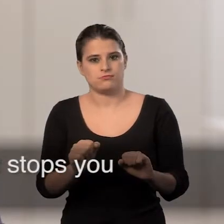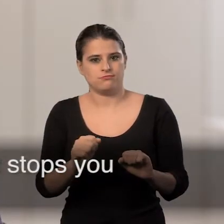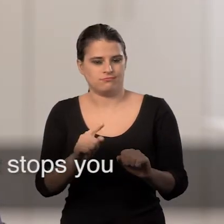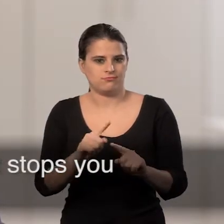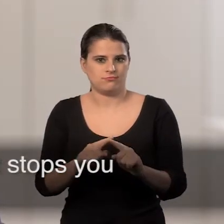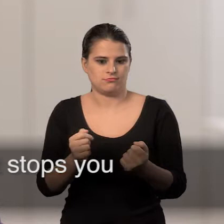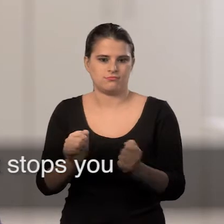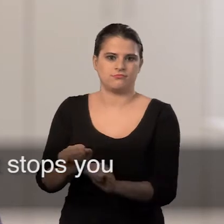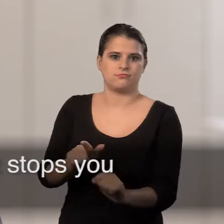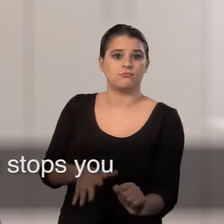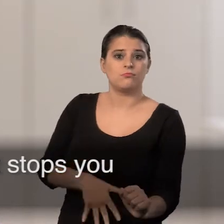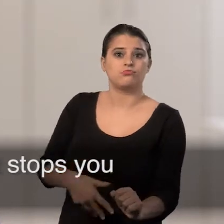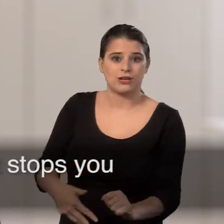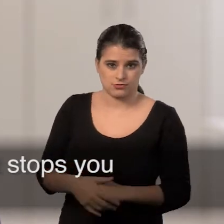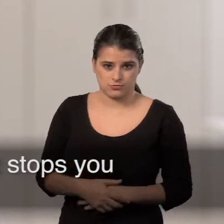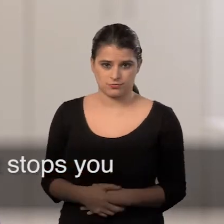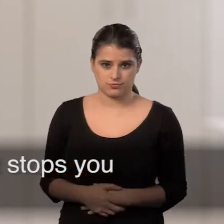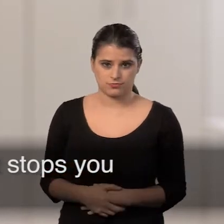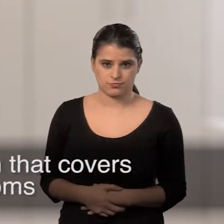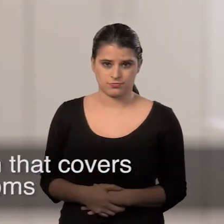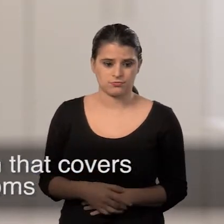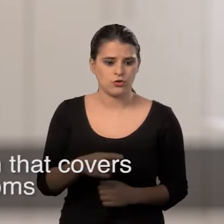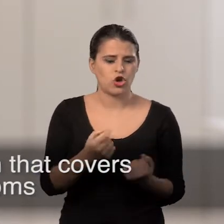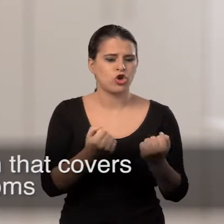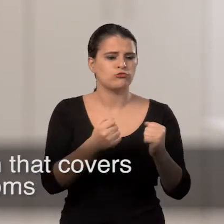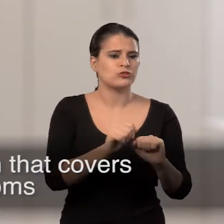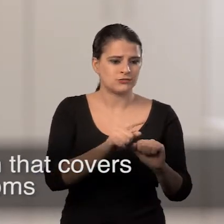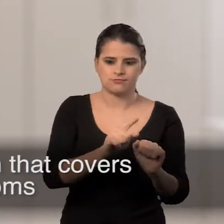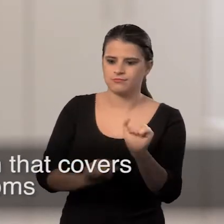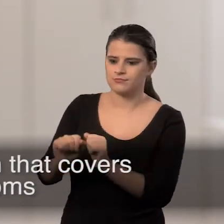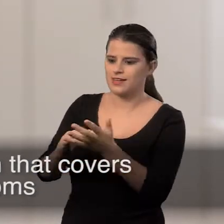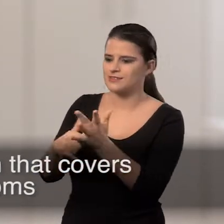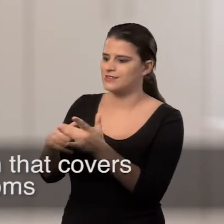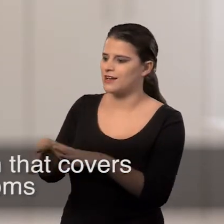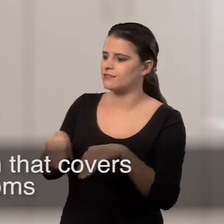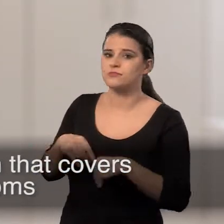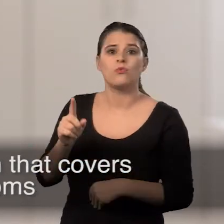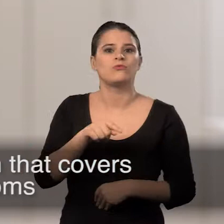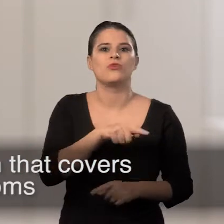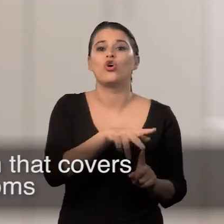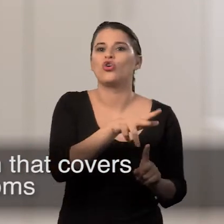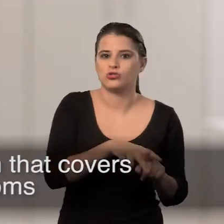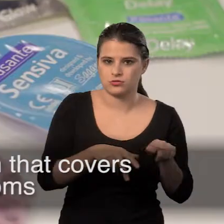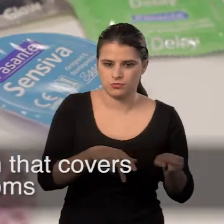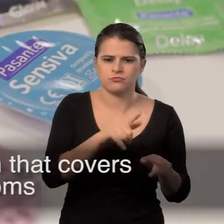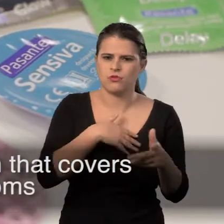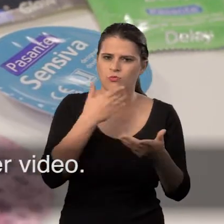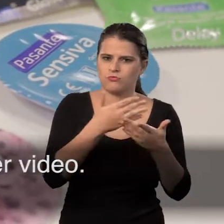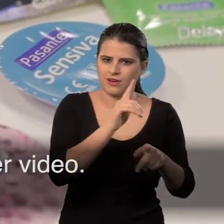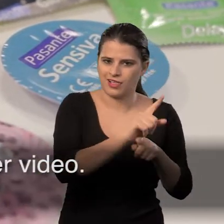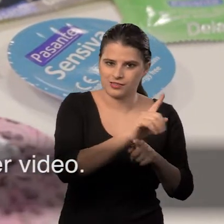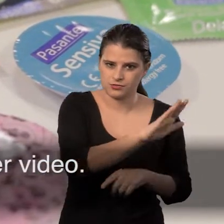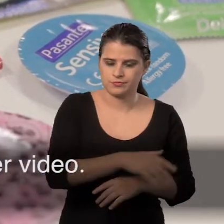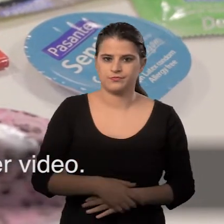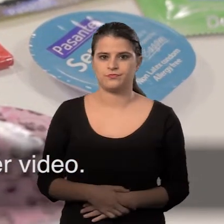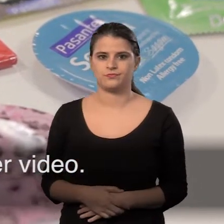Contraception is something that stops you becoming pregnant. The only method of contraception that covers you for STIs is condoms. We